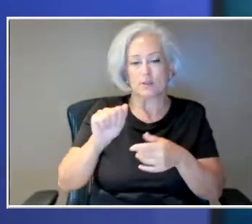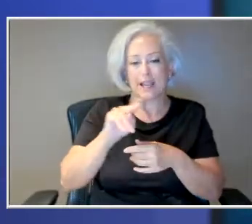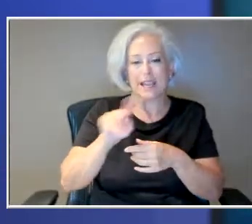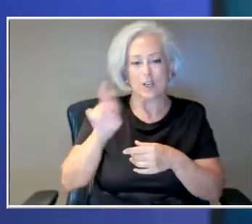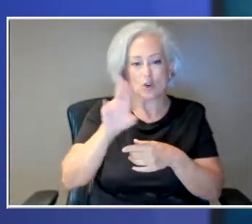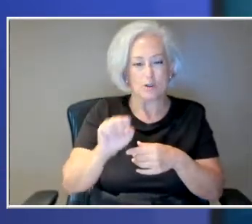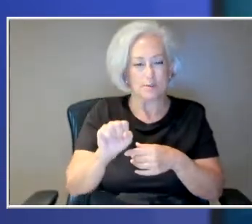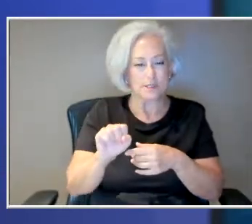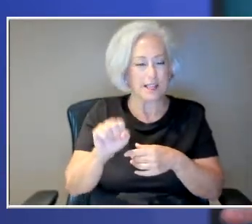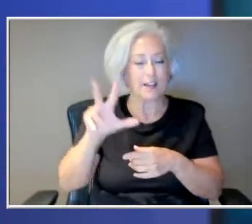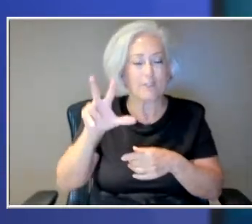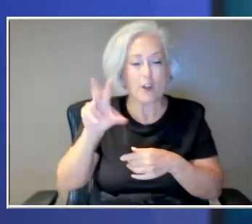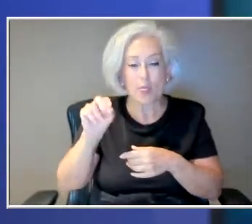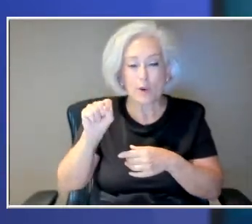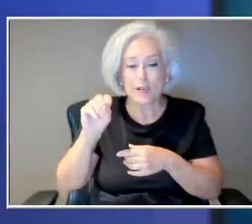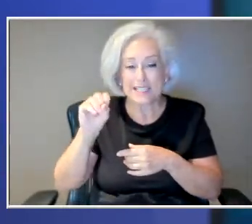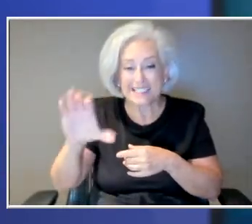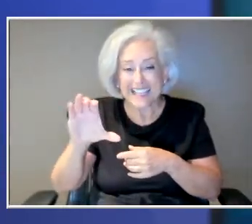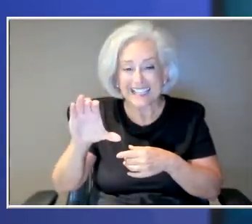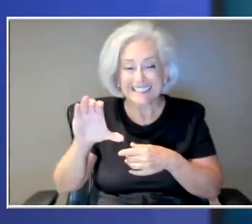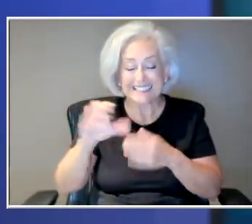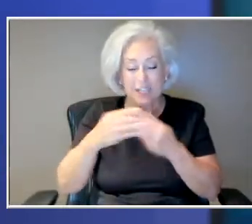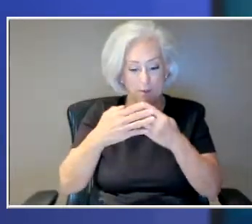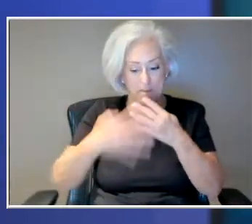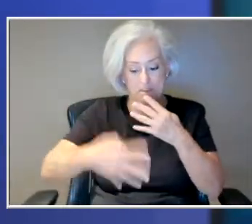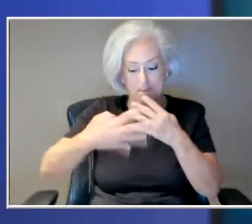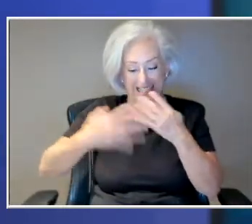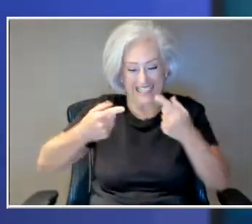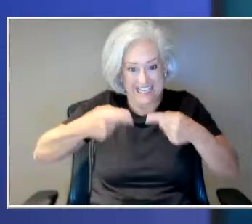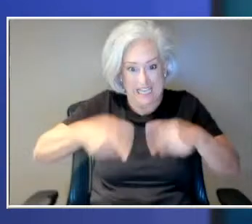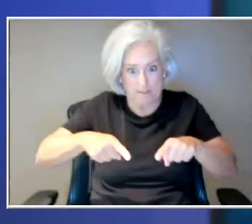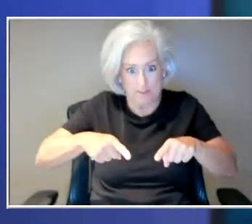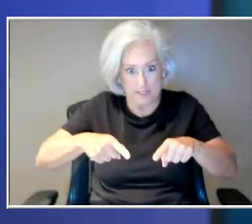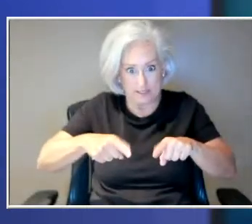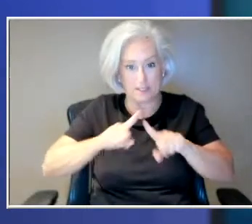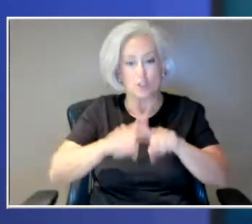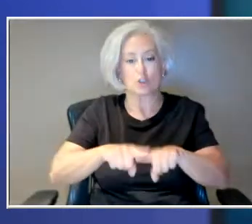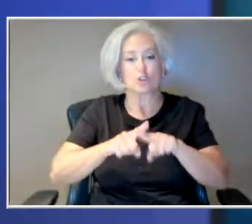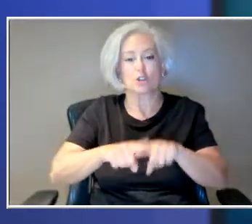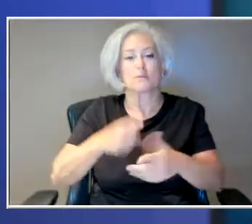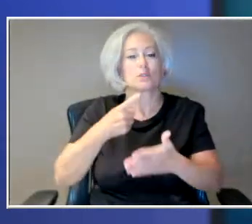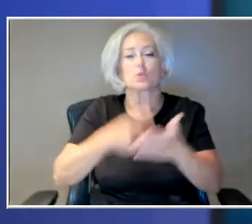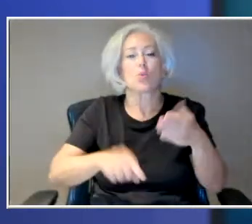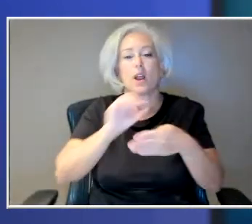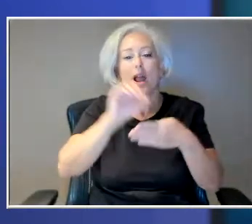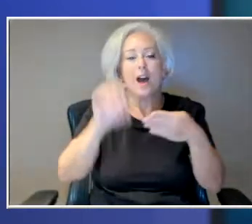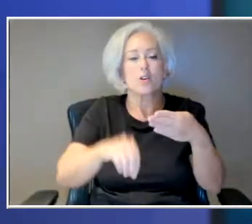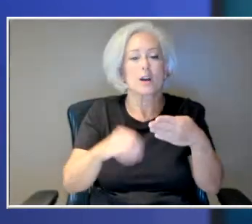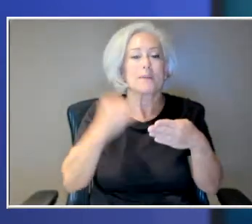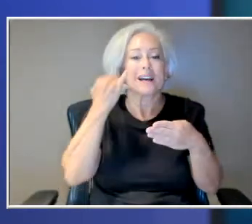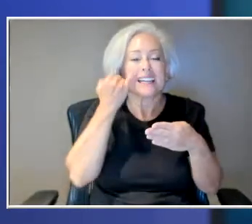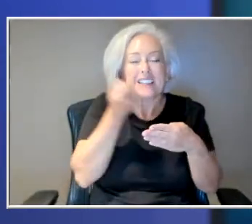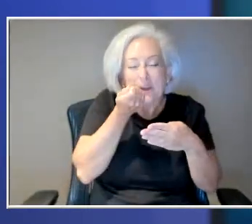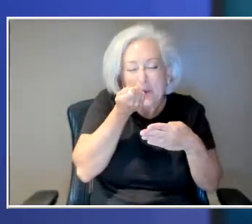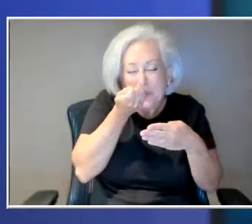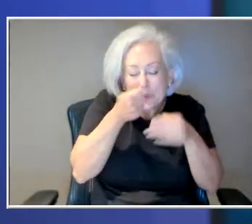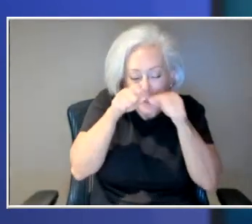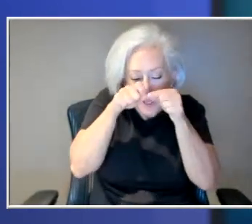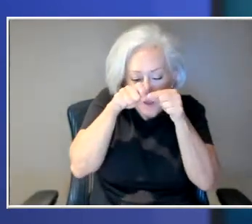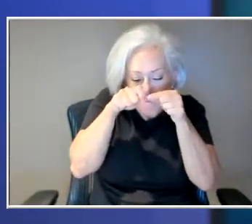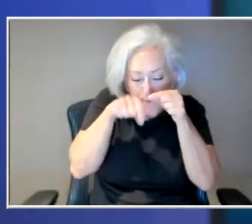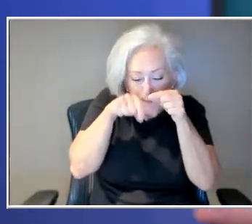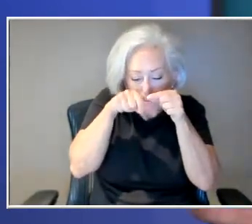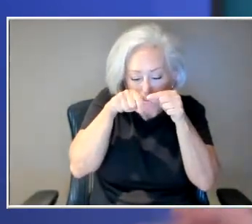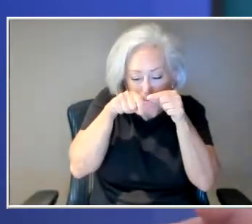bleeding, determines more than anything else what the outcome is. Because if it bleeds only a small amount, you can make it to the hospital, have the diagnosis made,